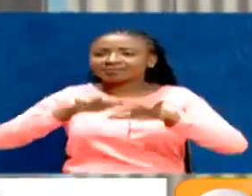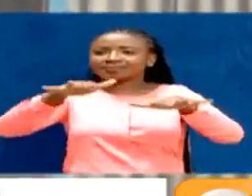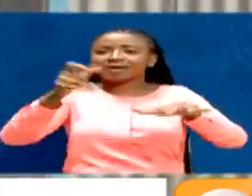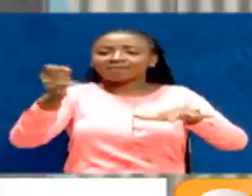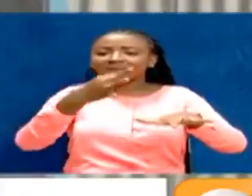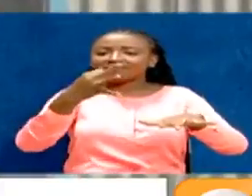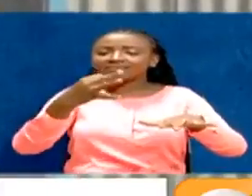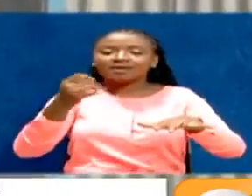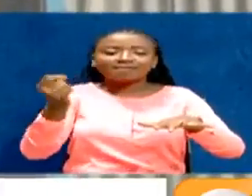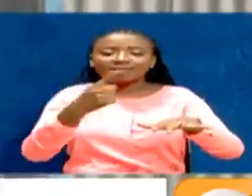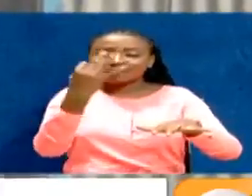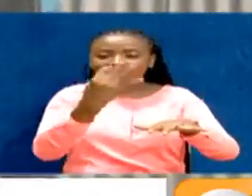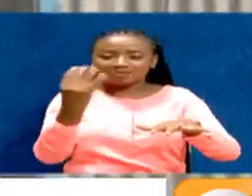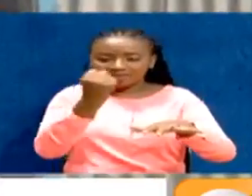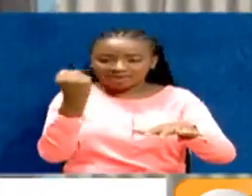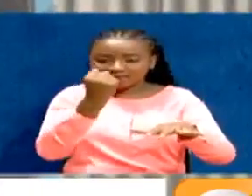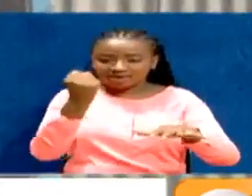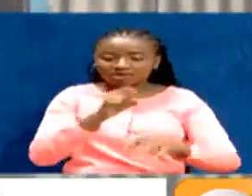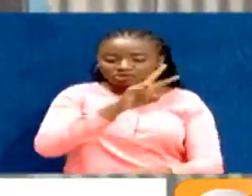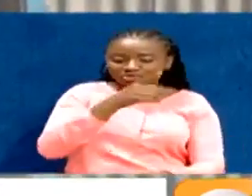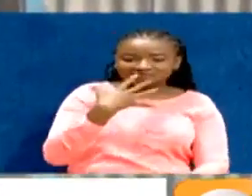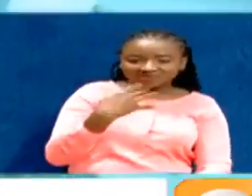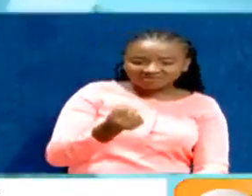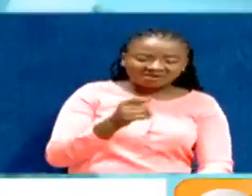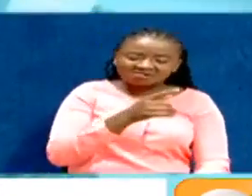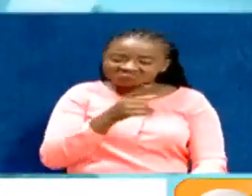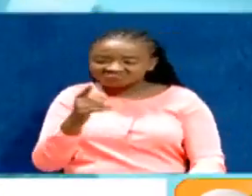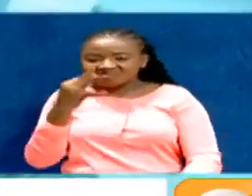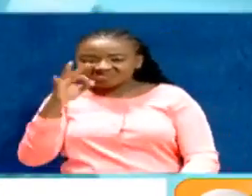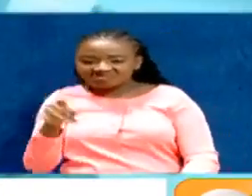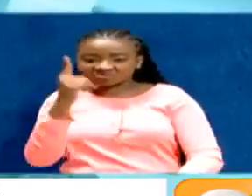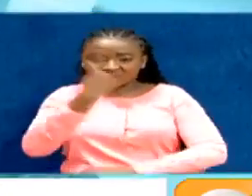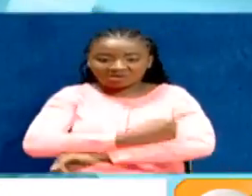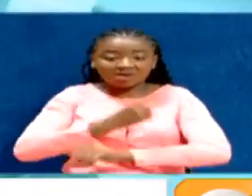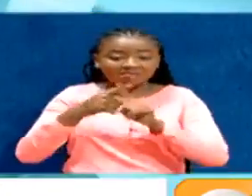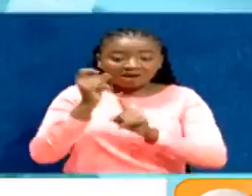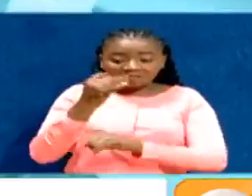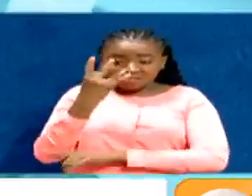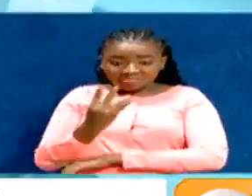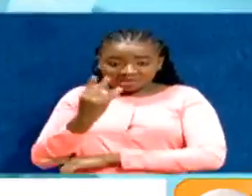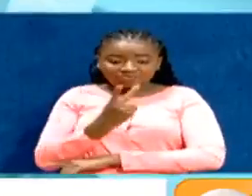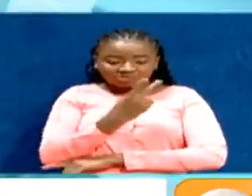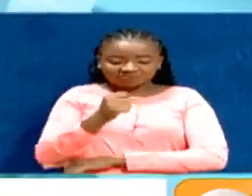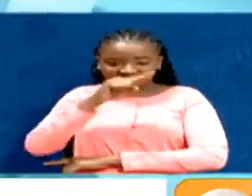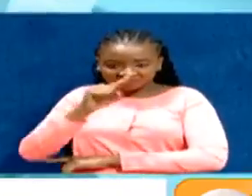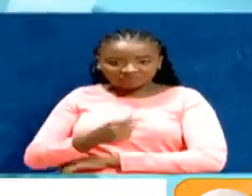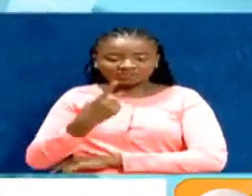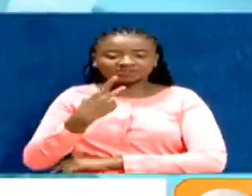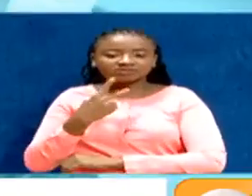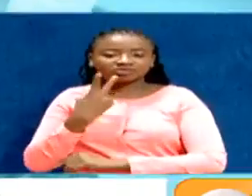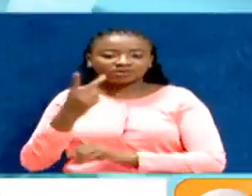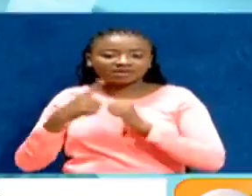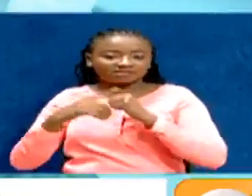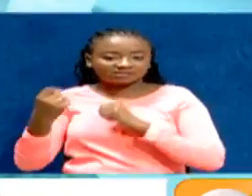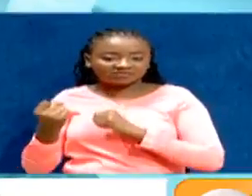positive cases averaging 2,500 to 3,000 a day. In the month of April, 25,260 cases had